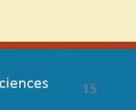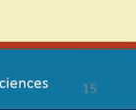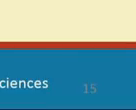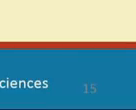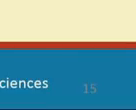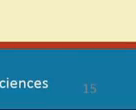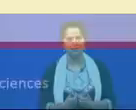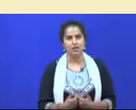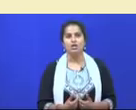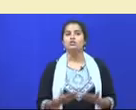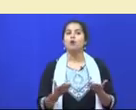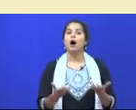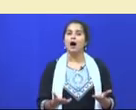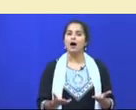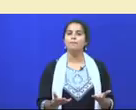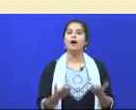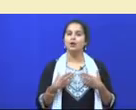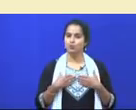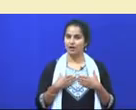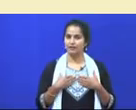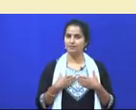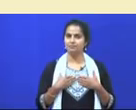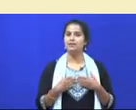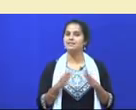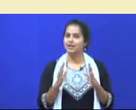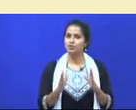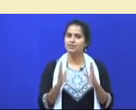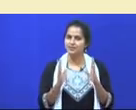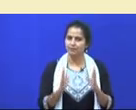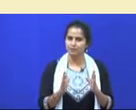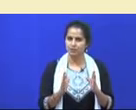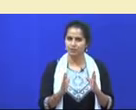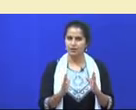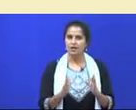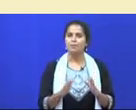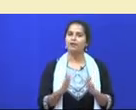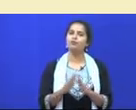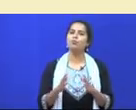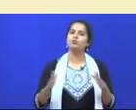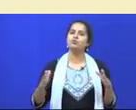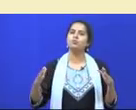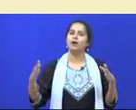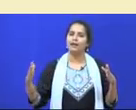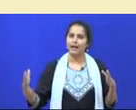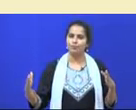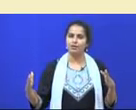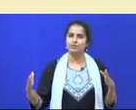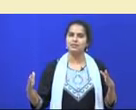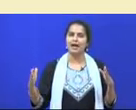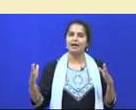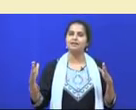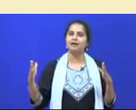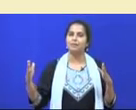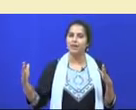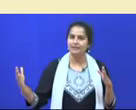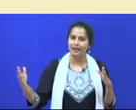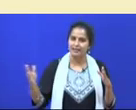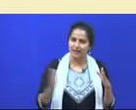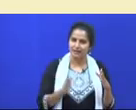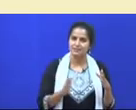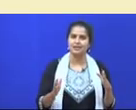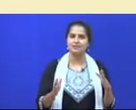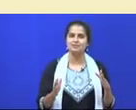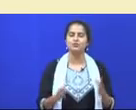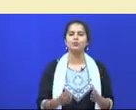first person present tense. So, aham Anuradha is actually sufficient. But if you want to elaborate it and make